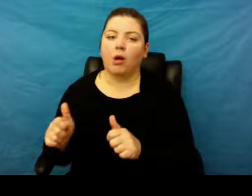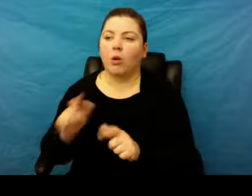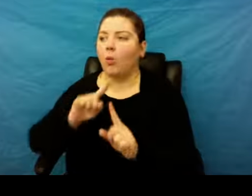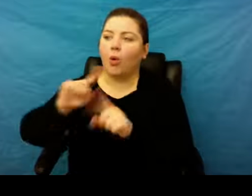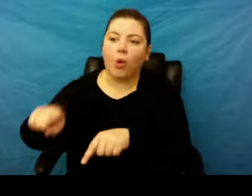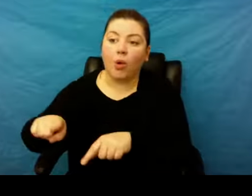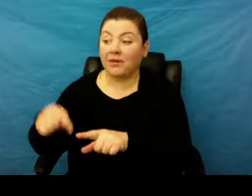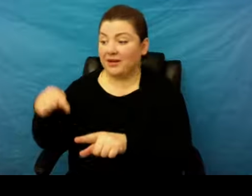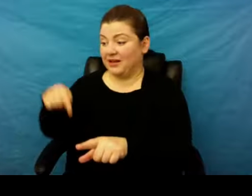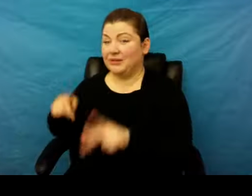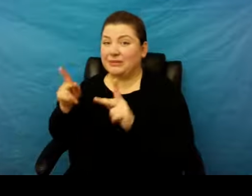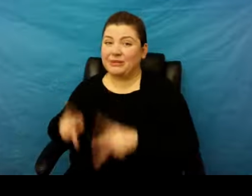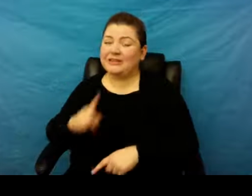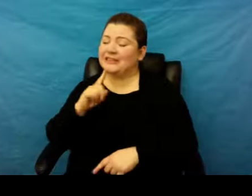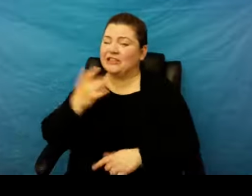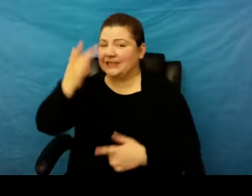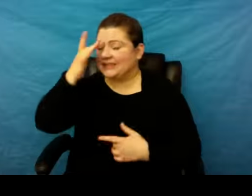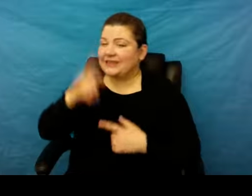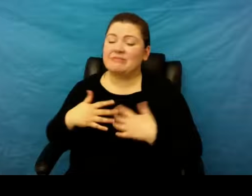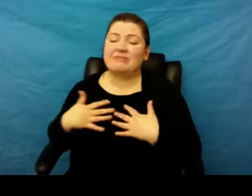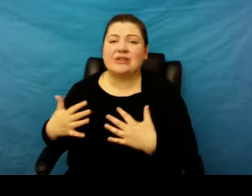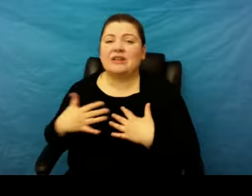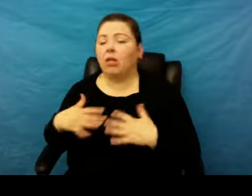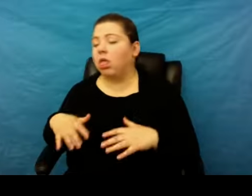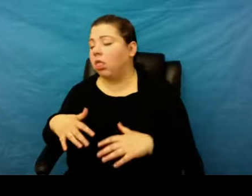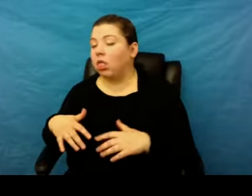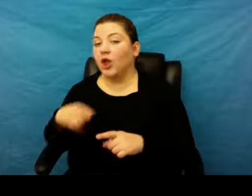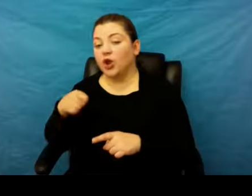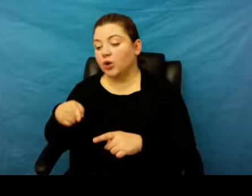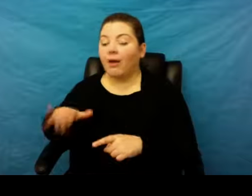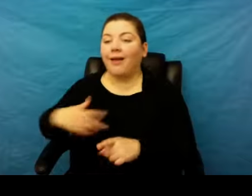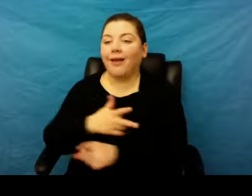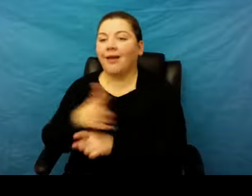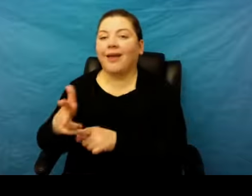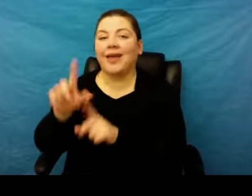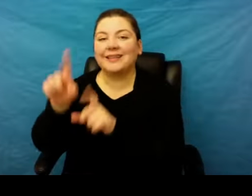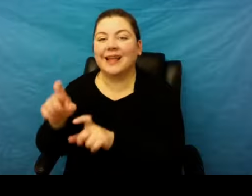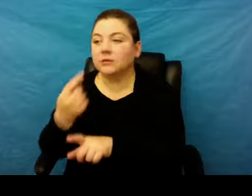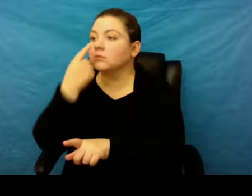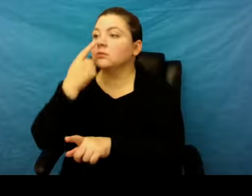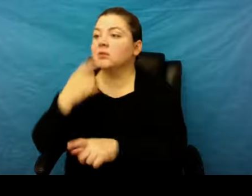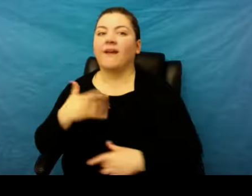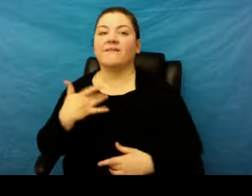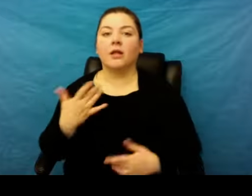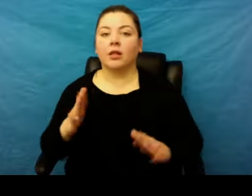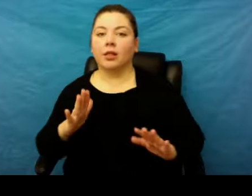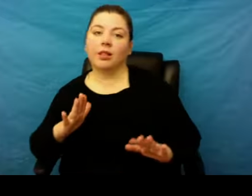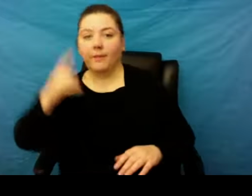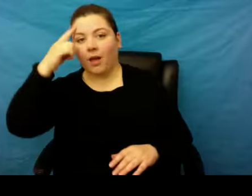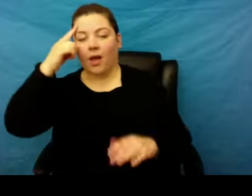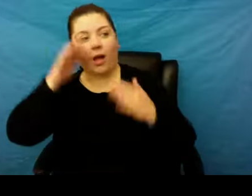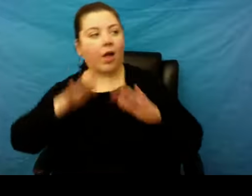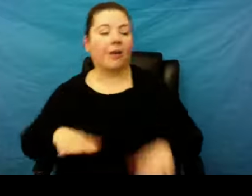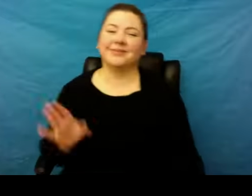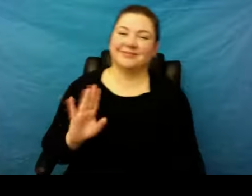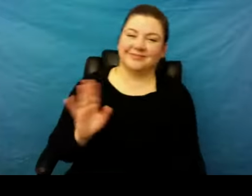actually short of breath and really not doing well, just to make yourself feel better, to know that you have it. Just take the precautions